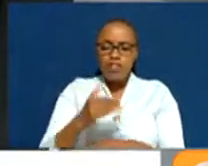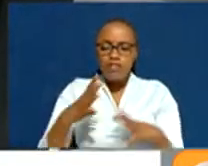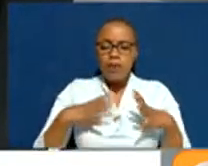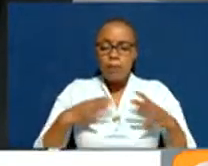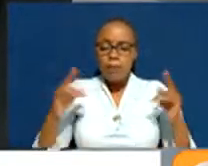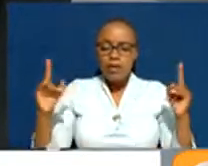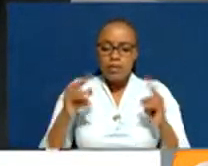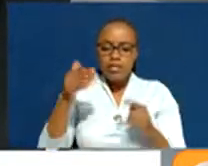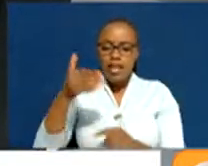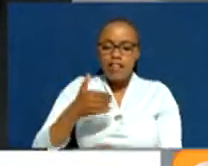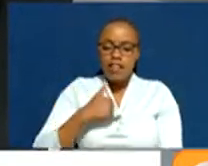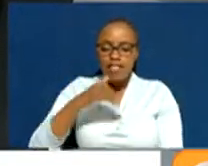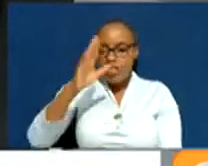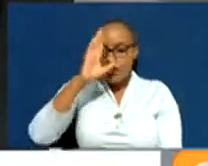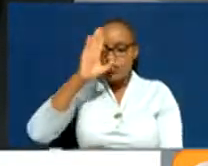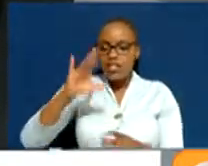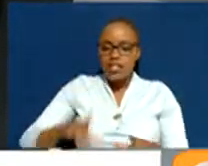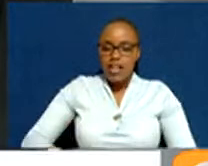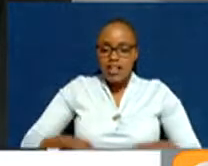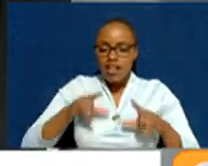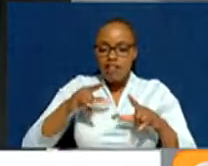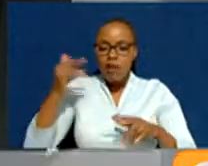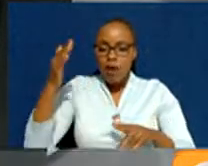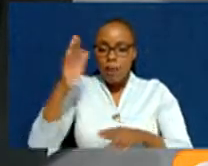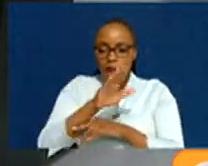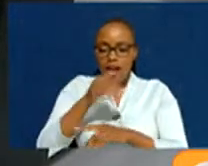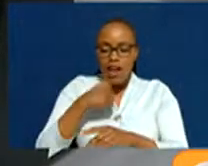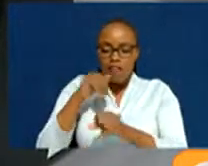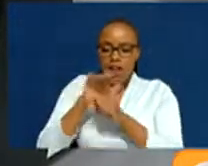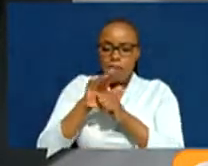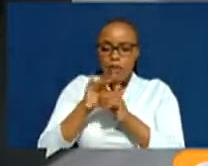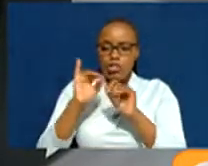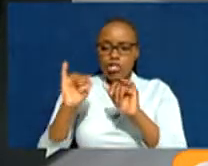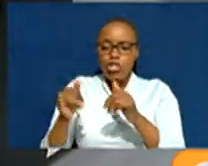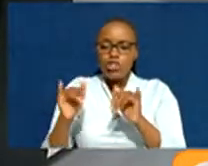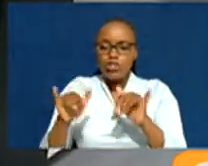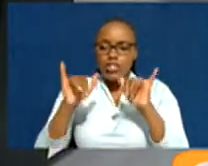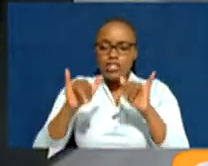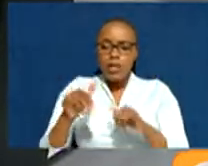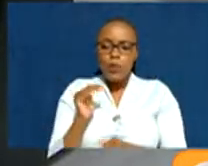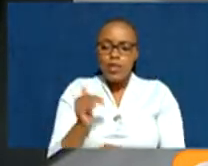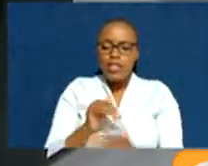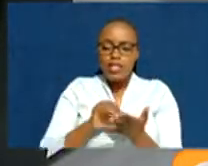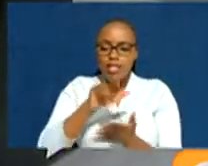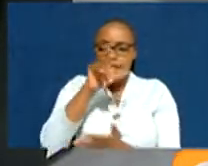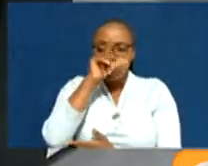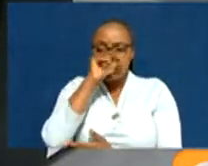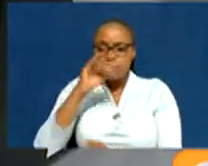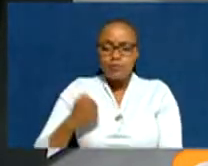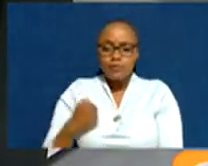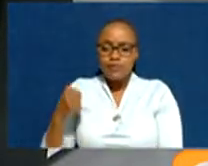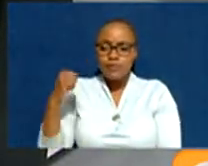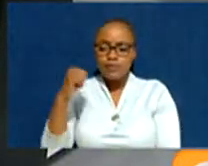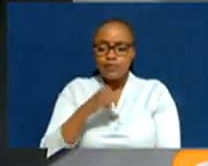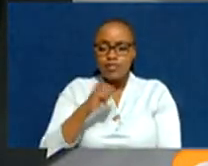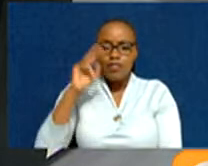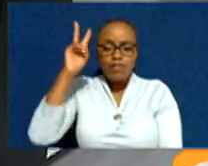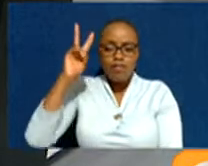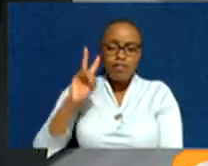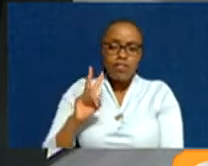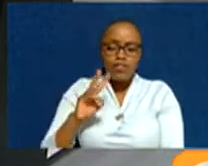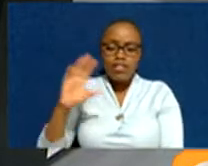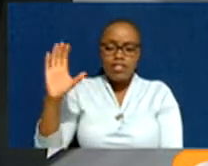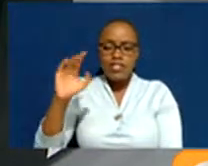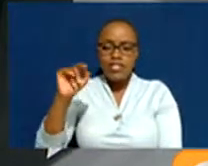break right here on Sunday Live and come back. Plenty more stories ahead. Stay with us. Keep tweeting at Koinange Jeff. At Vicky Rubidiri.